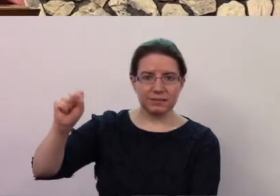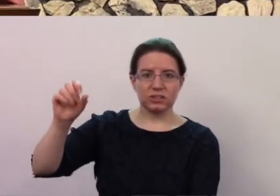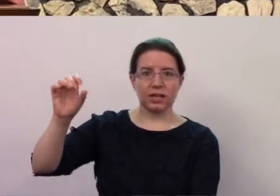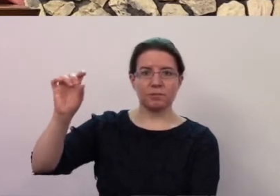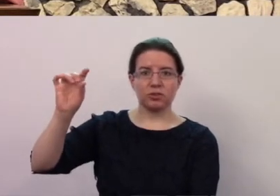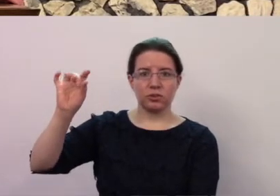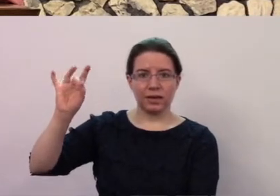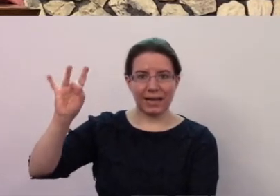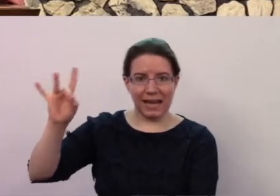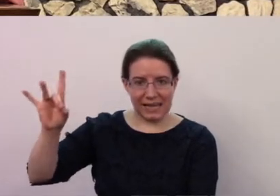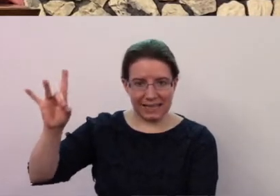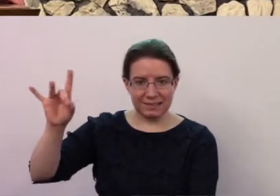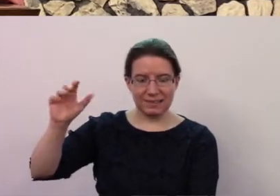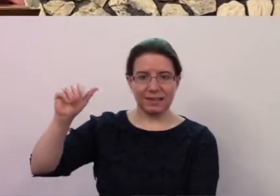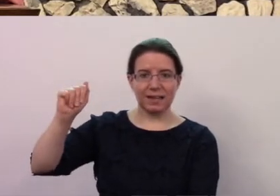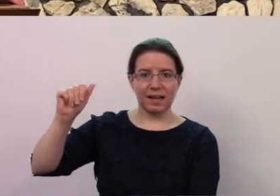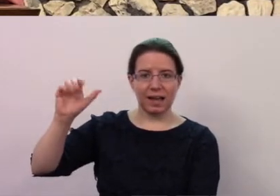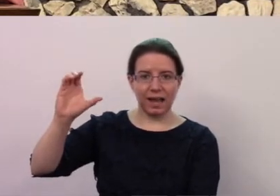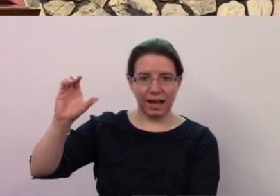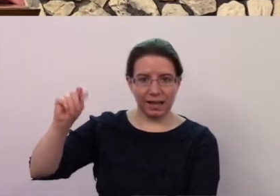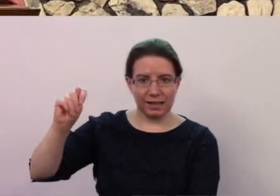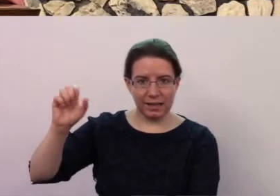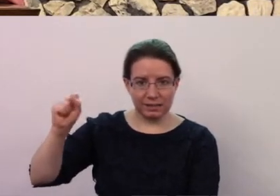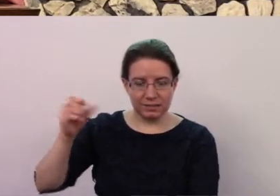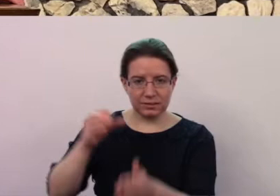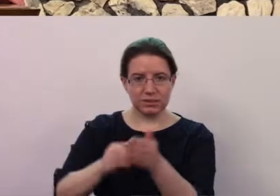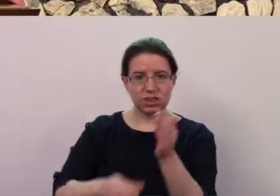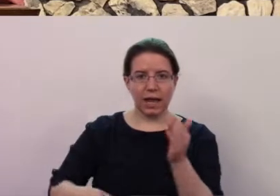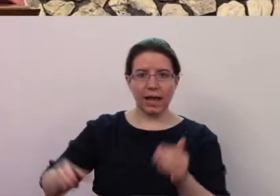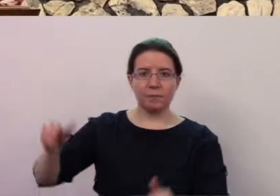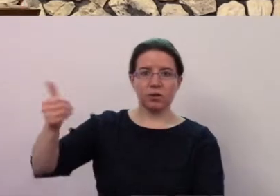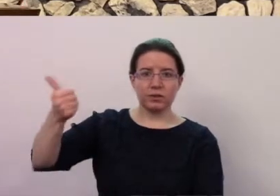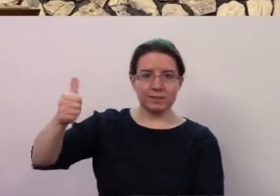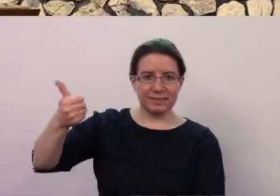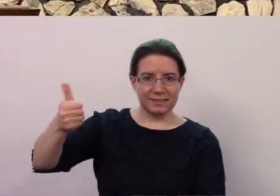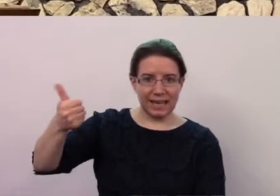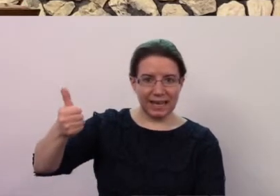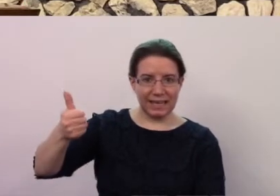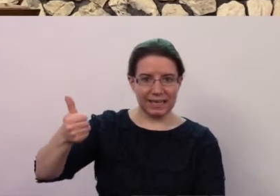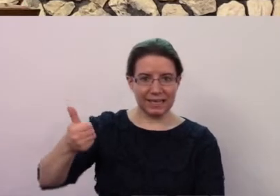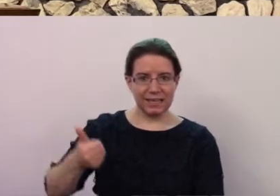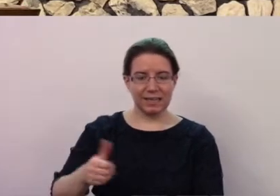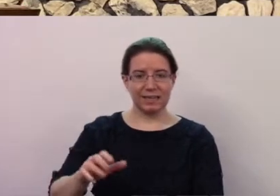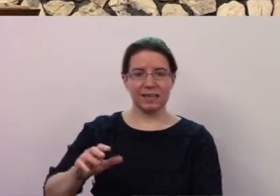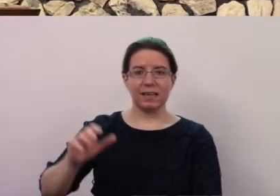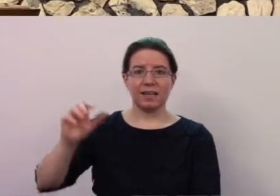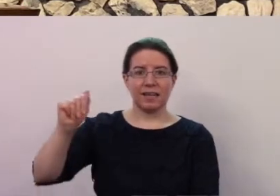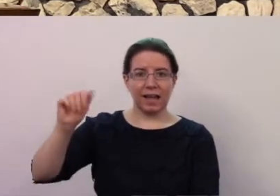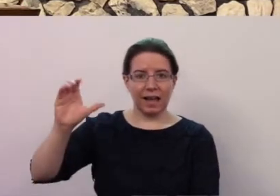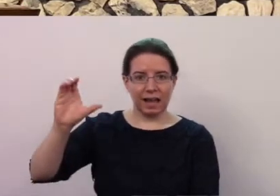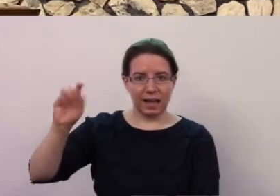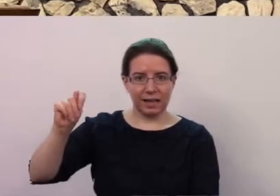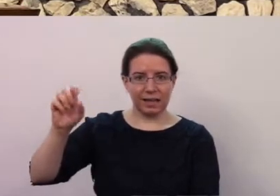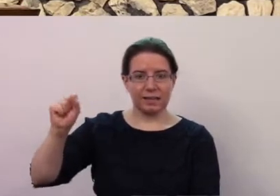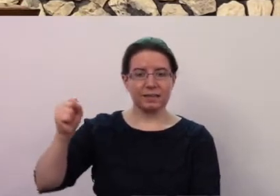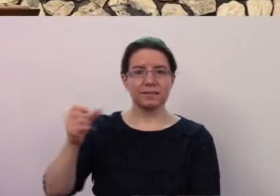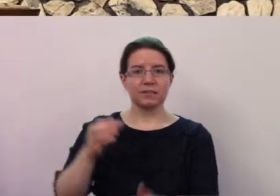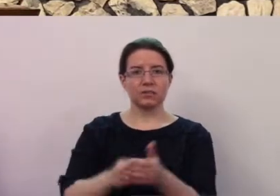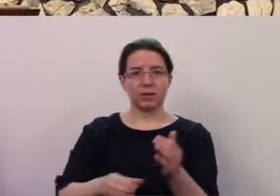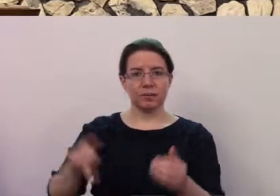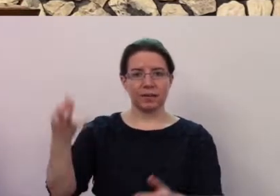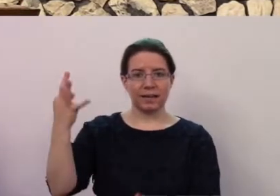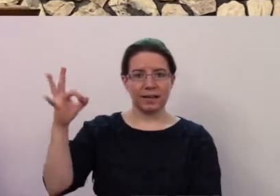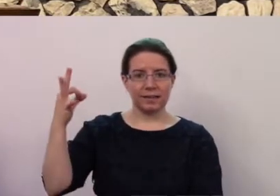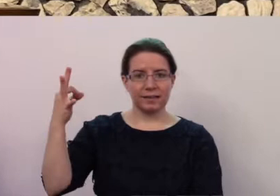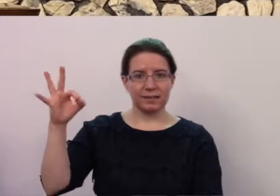8, verses 14 through 17, and the Gentiles in Acts chapter 10. There was a very religious man named